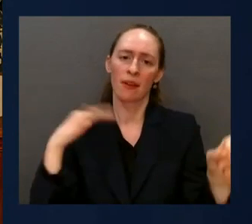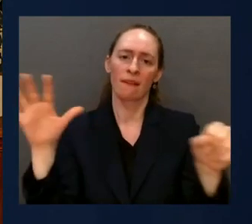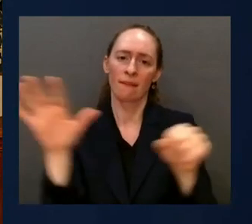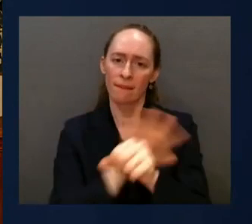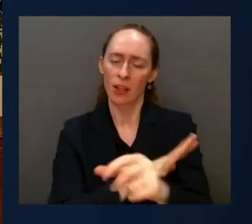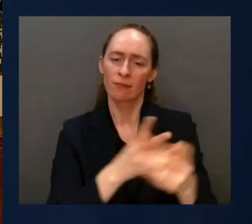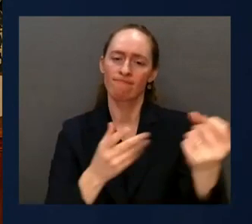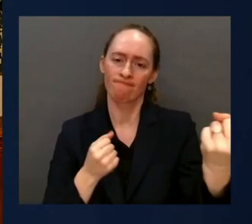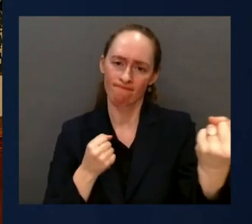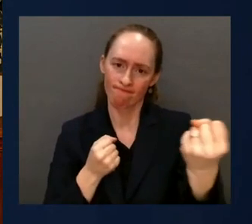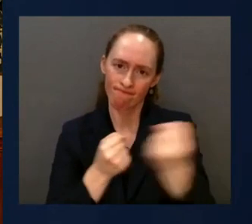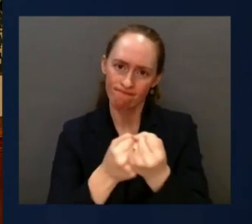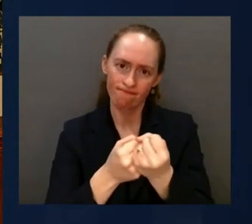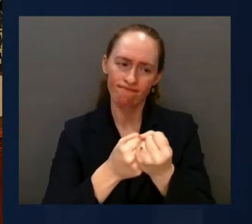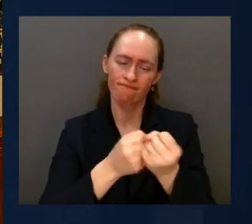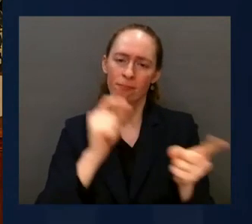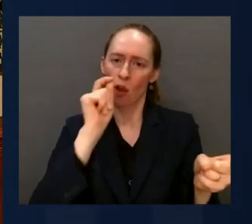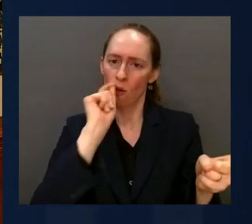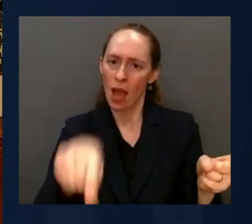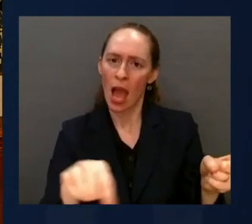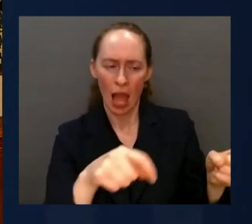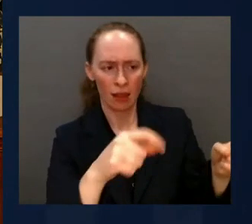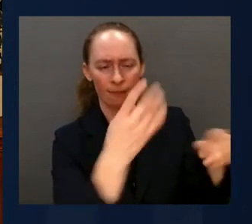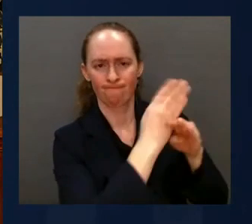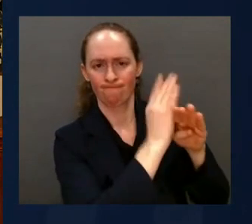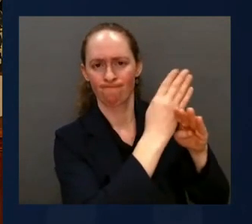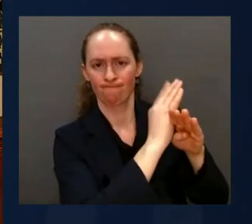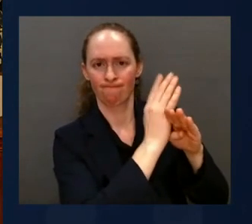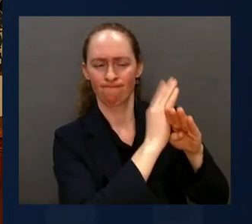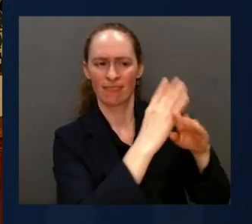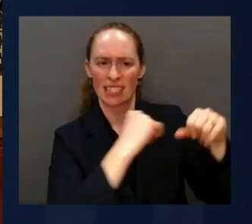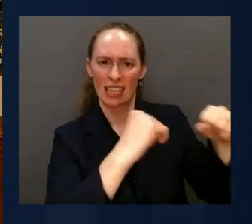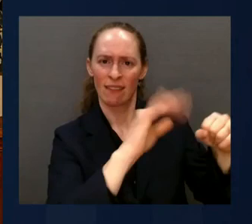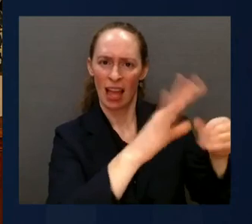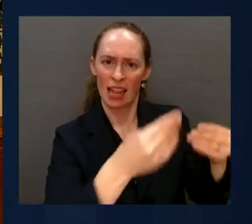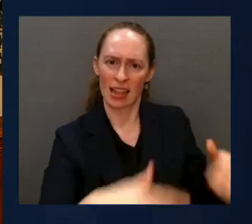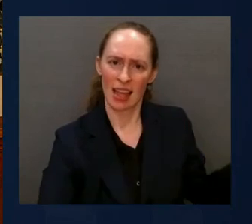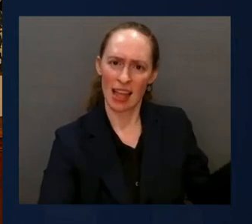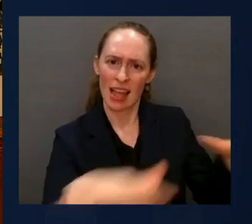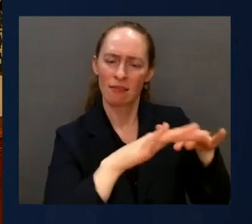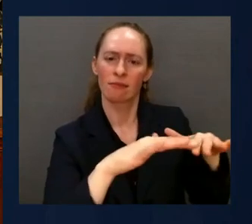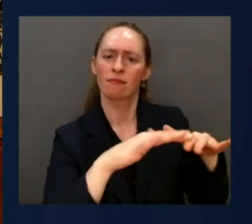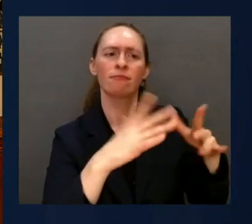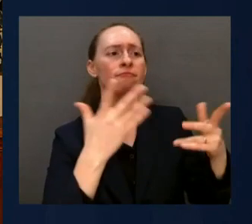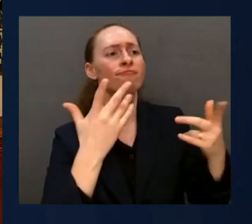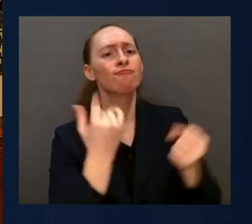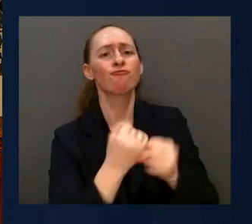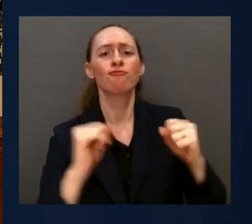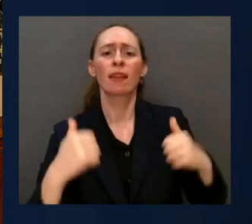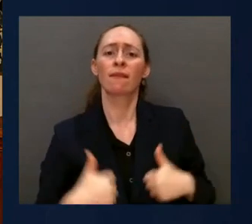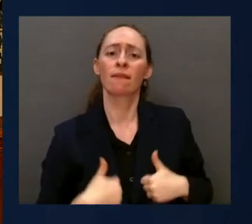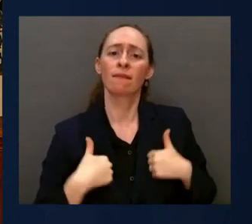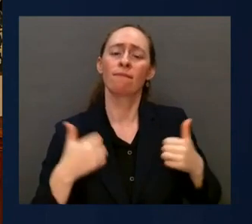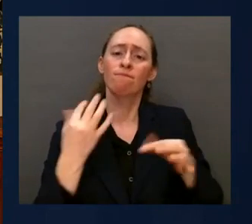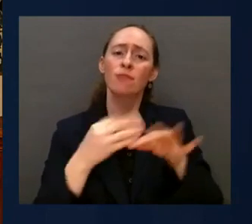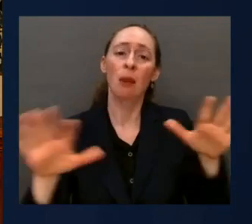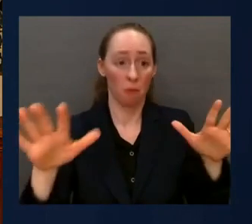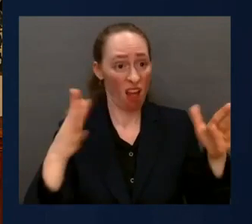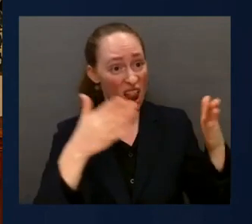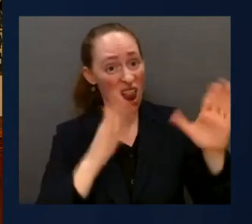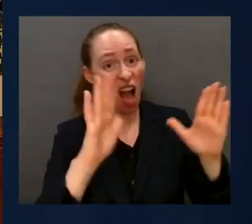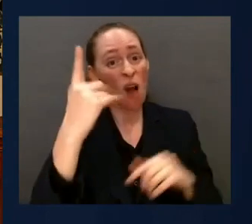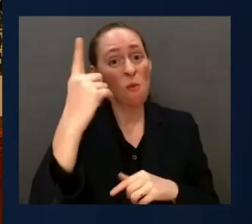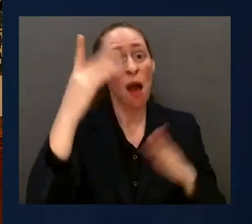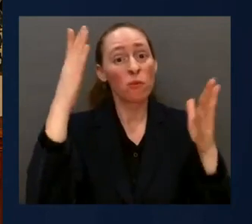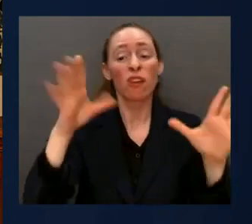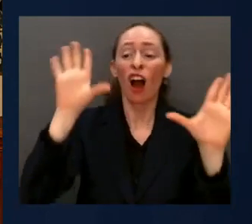tyranny? Would we stand for the defense of democracy? For such defense matters to us because it keeps